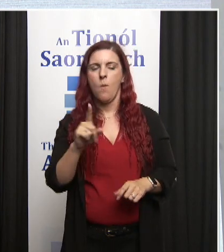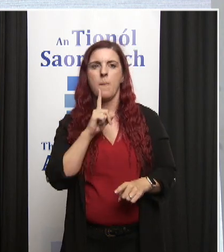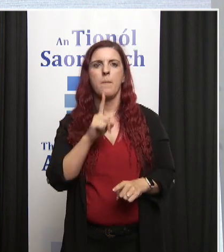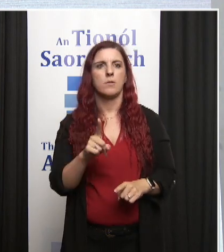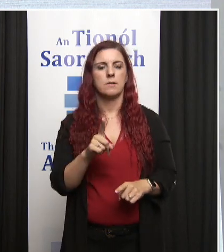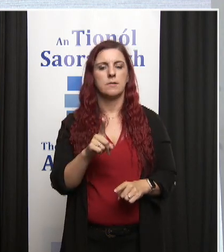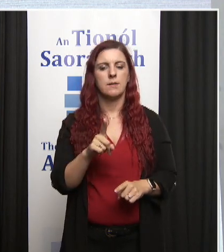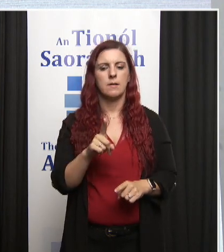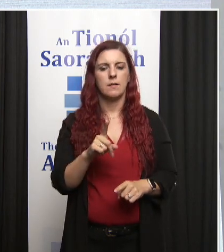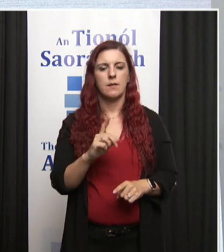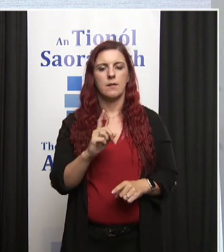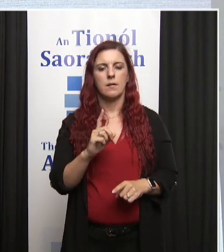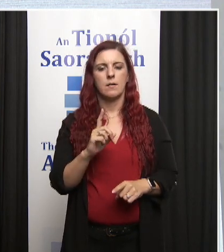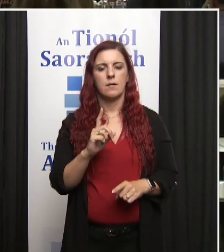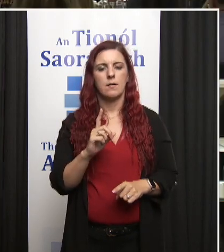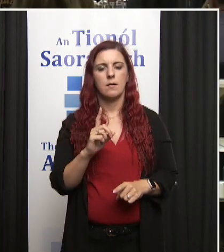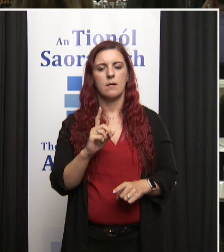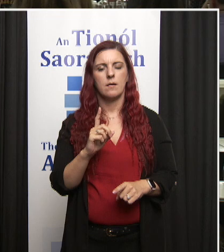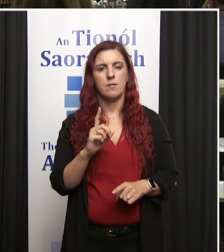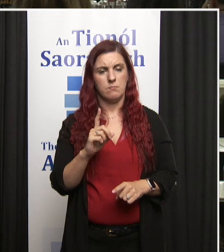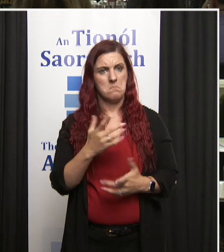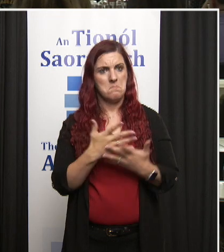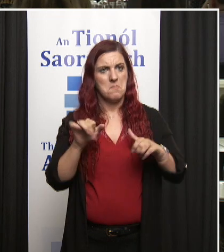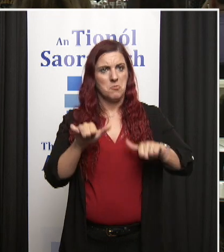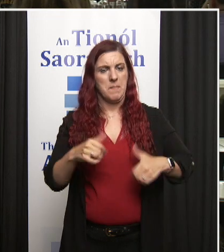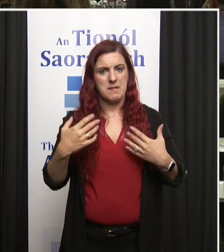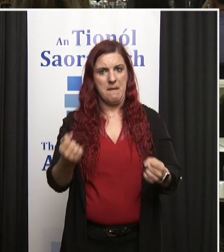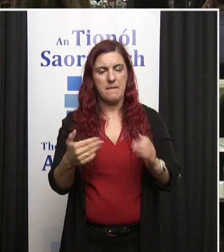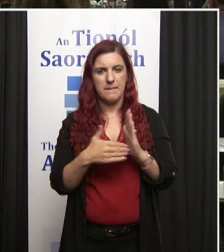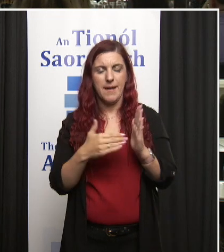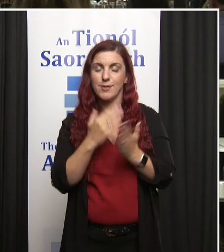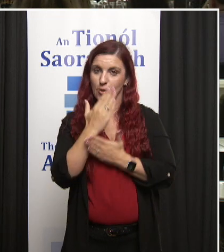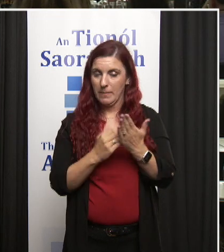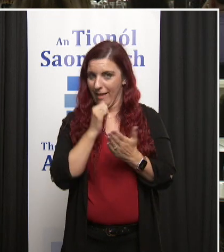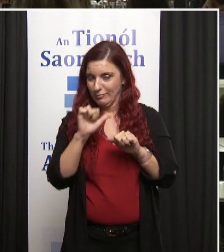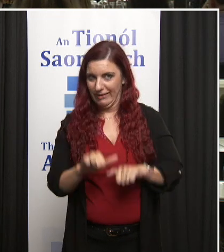a lot of agreement, a few bits of disagreement. But